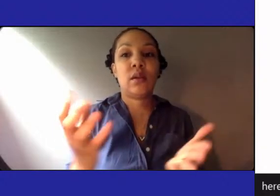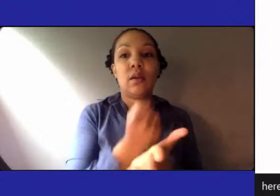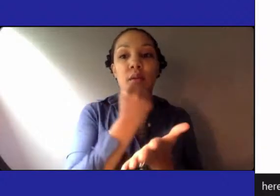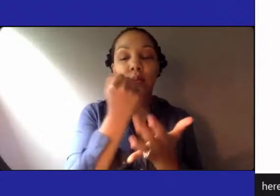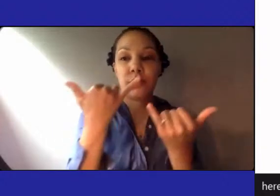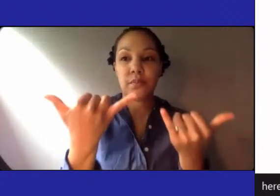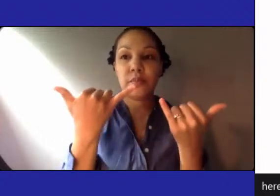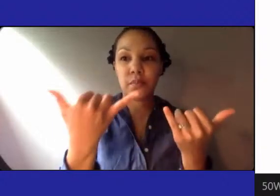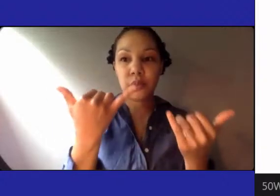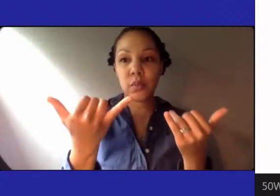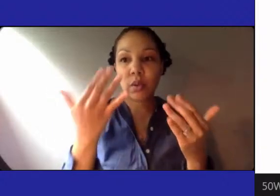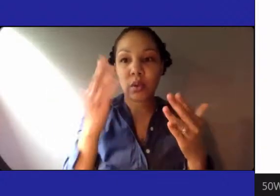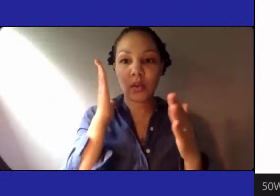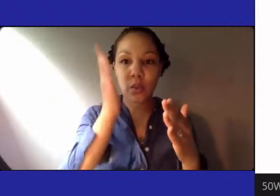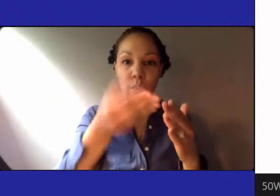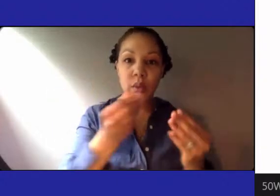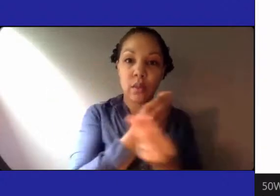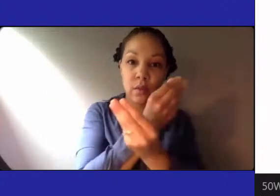our telestroke